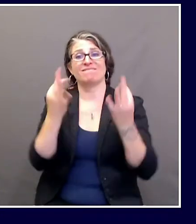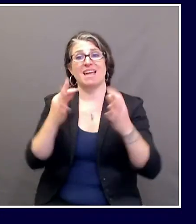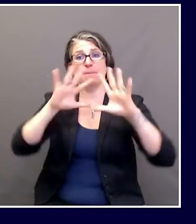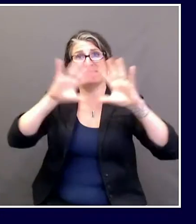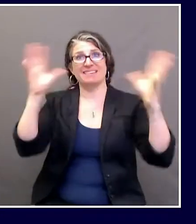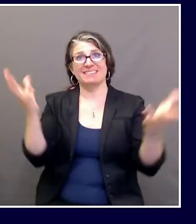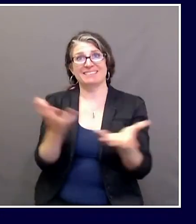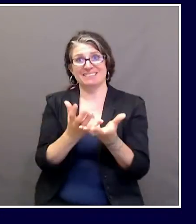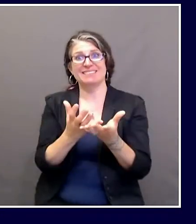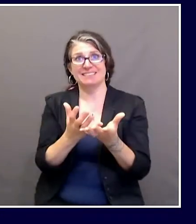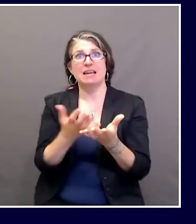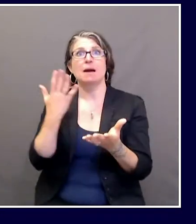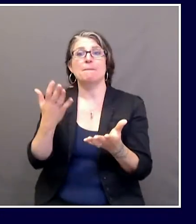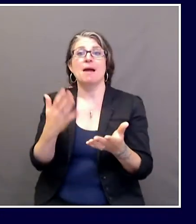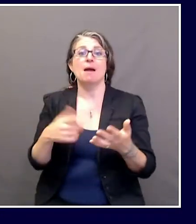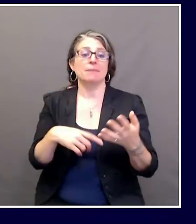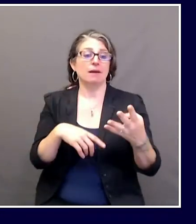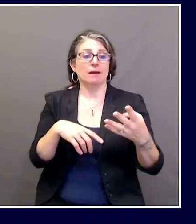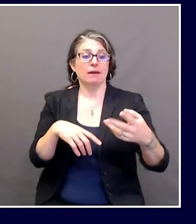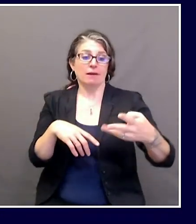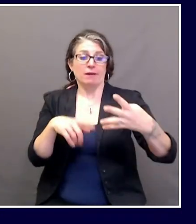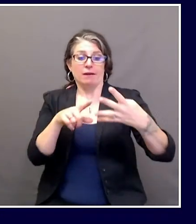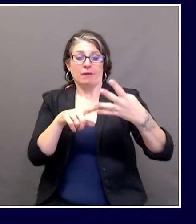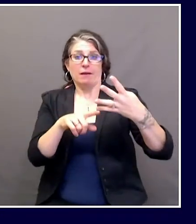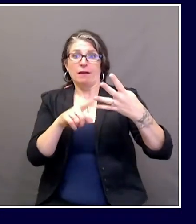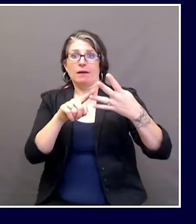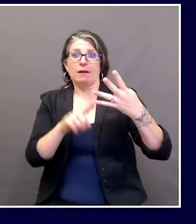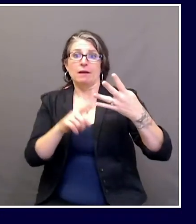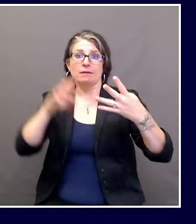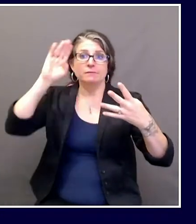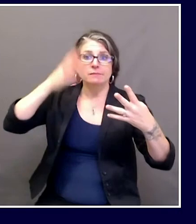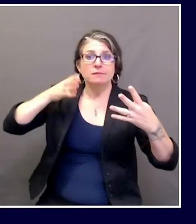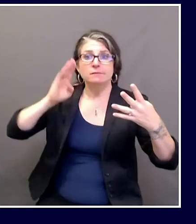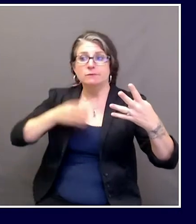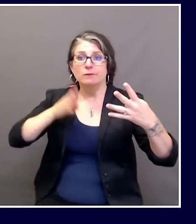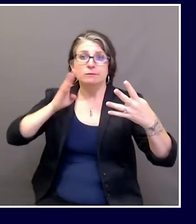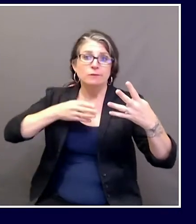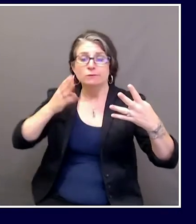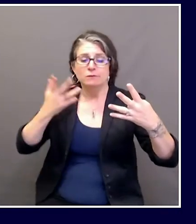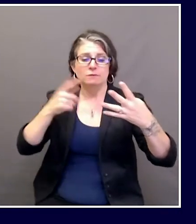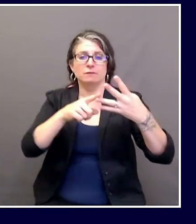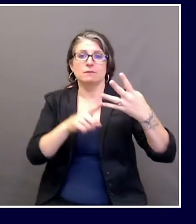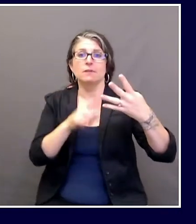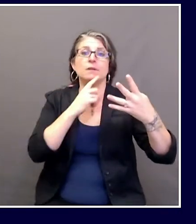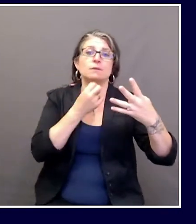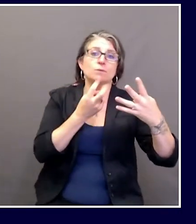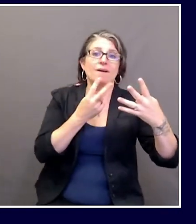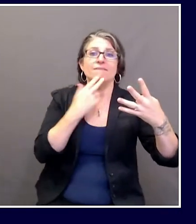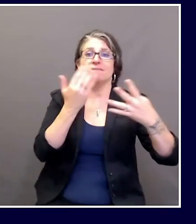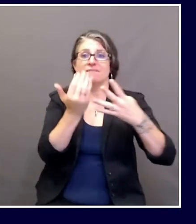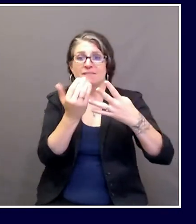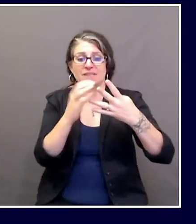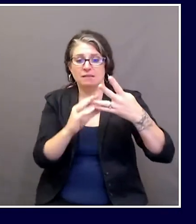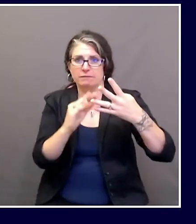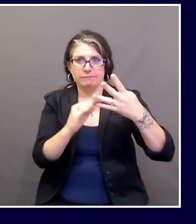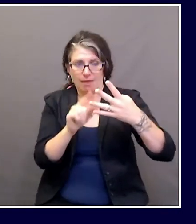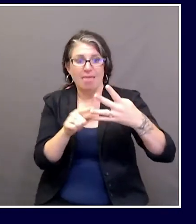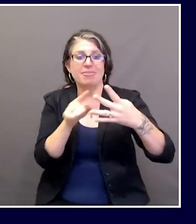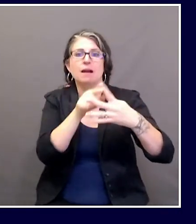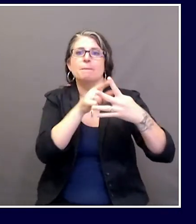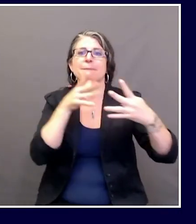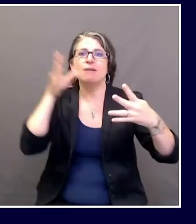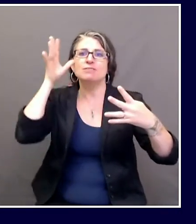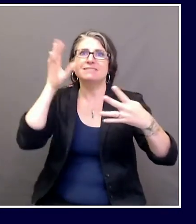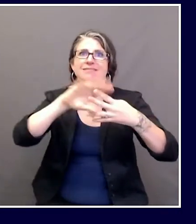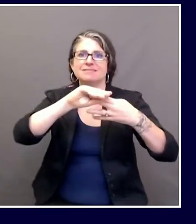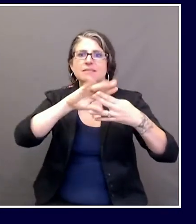get vaccinated. That's something I know has happened, but I'll try to take a look at the data and see if I have any more insights. I'll turn it over to the commissioner for the